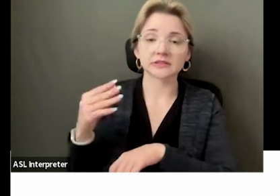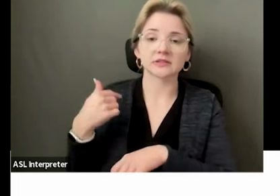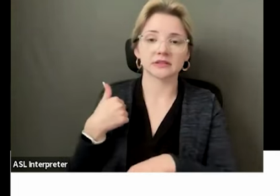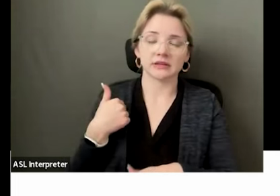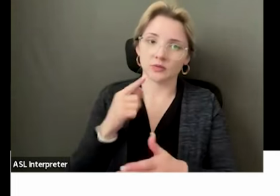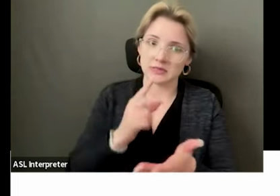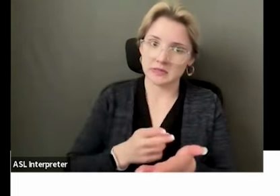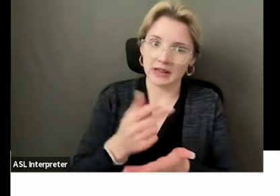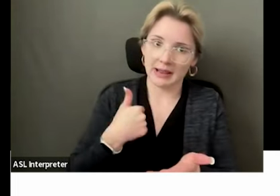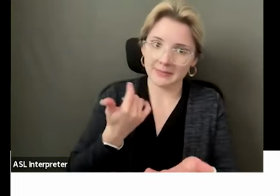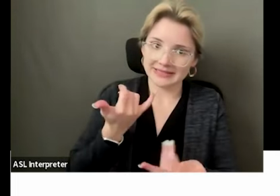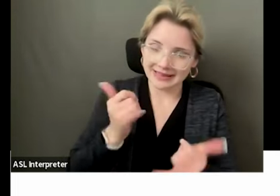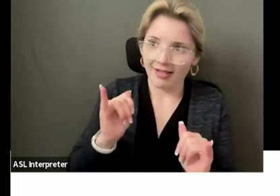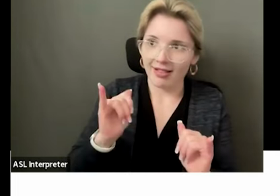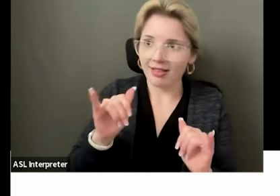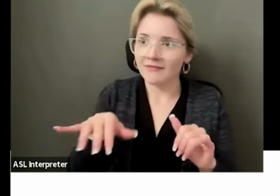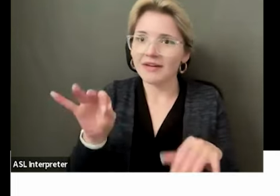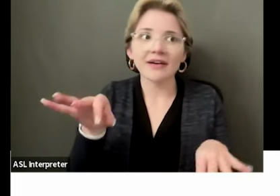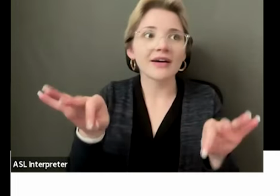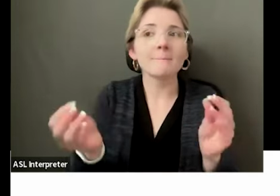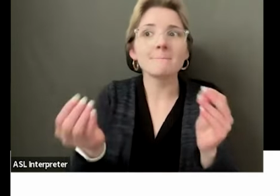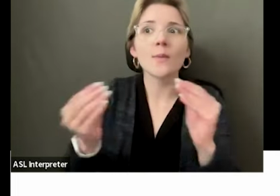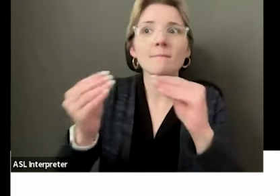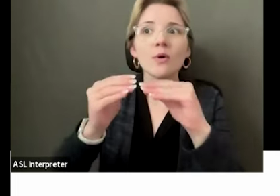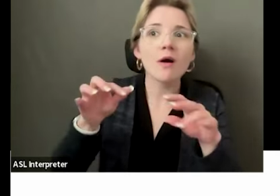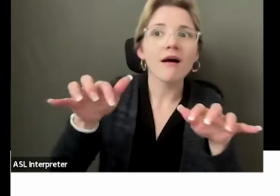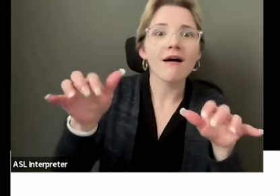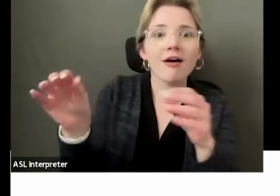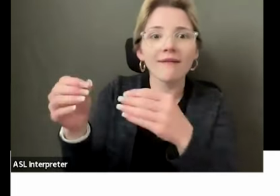discovering offices that we have here. So next slide.